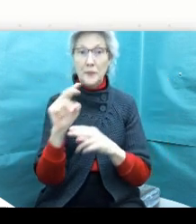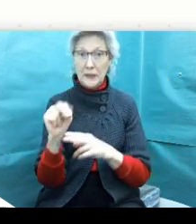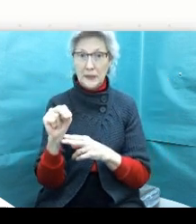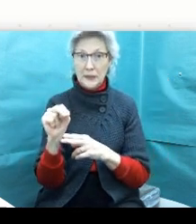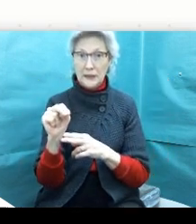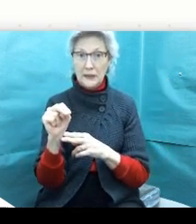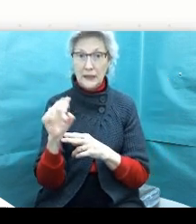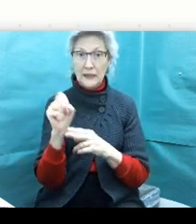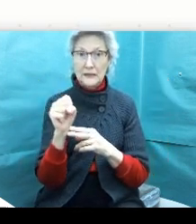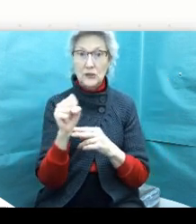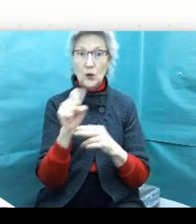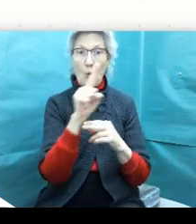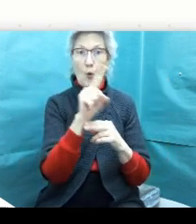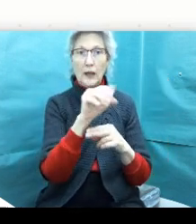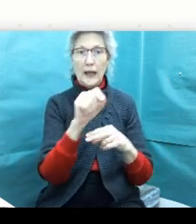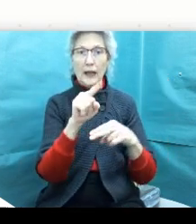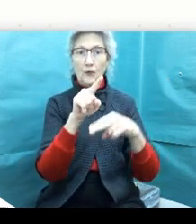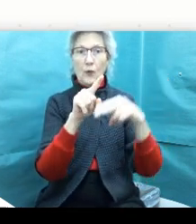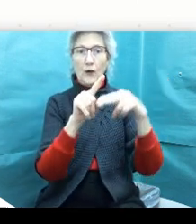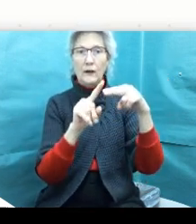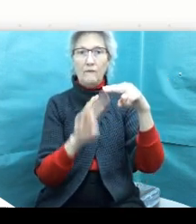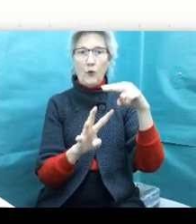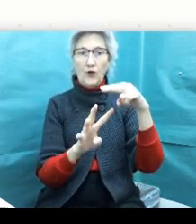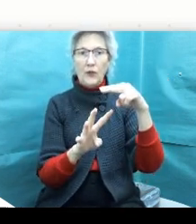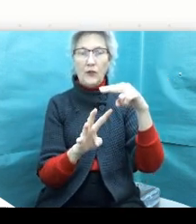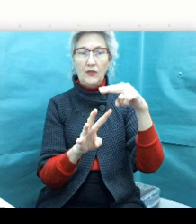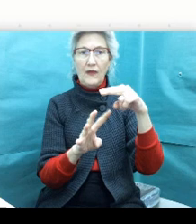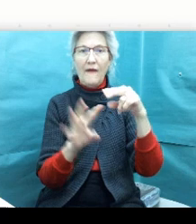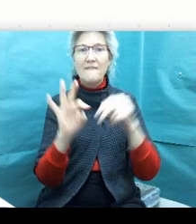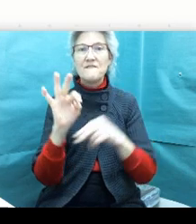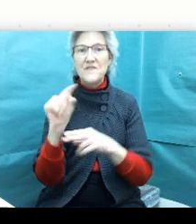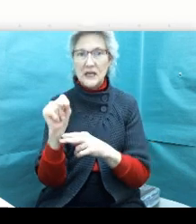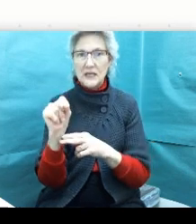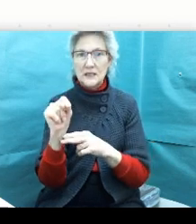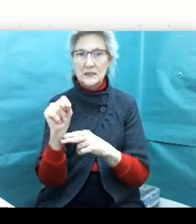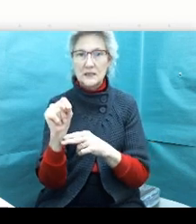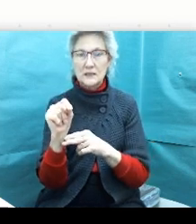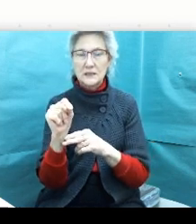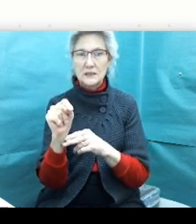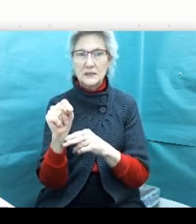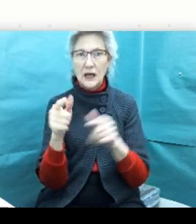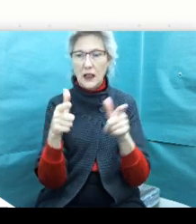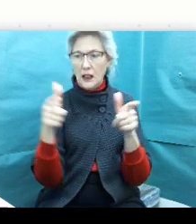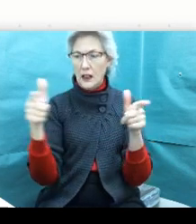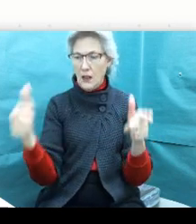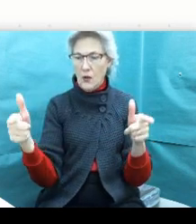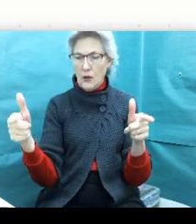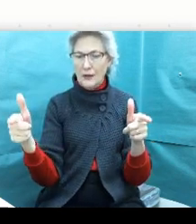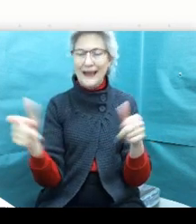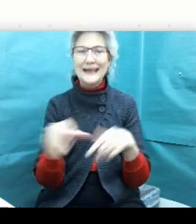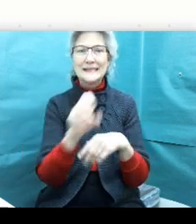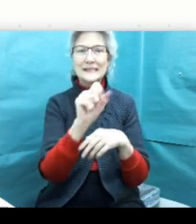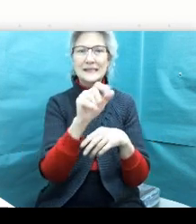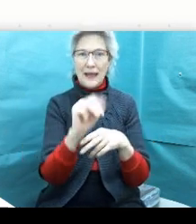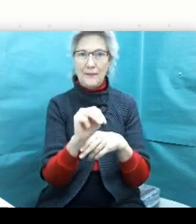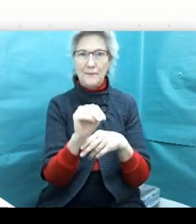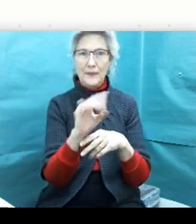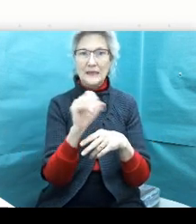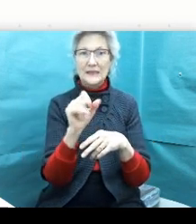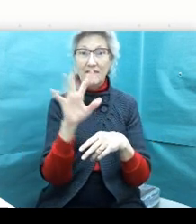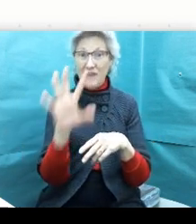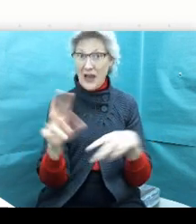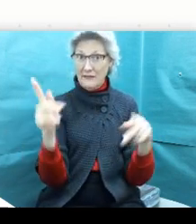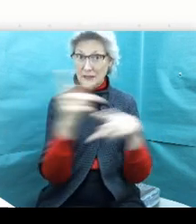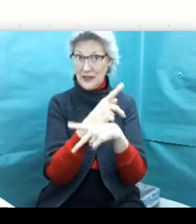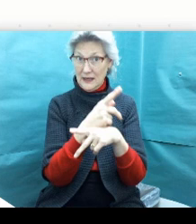is 1 1/4 feet. And let's see if Sam is 5 times